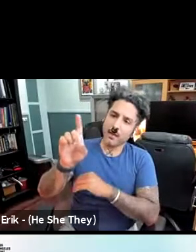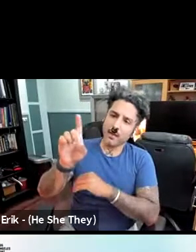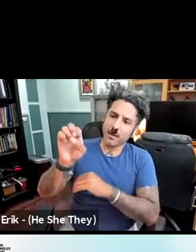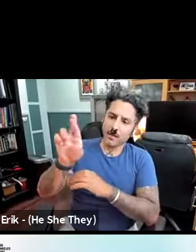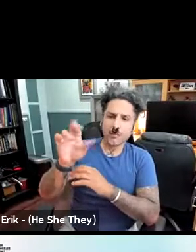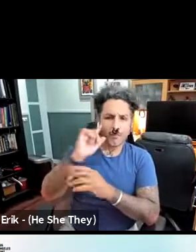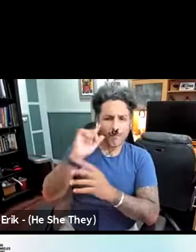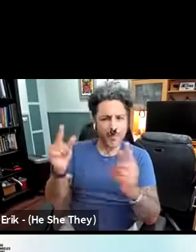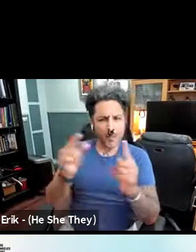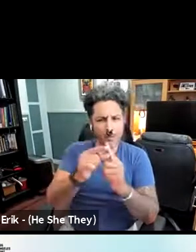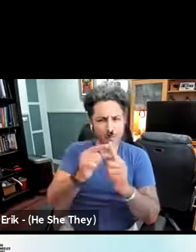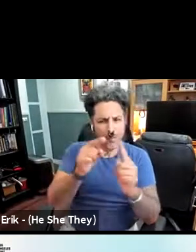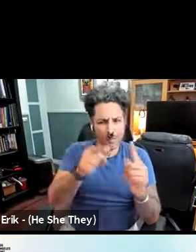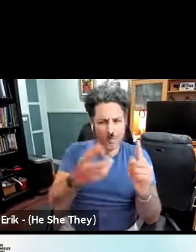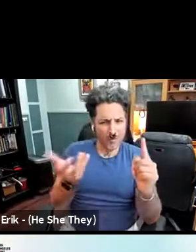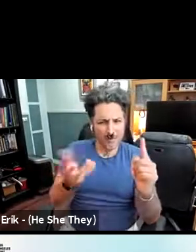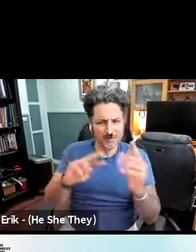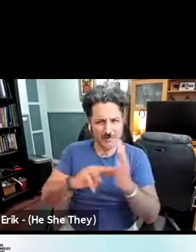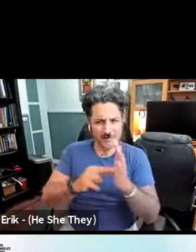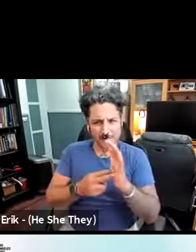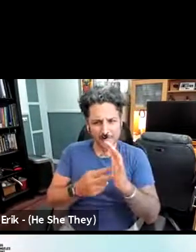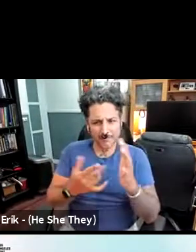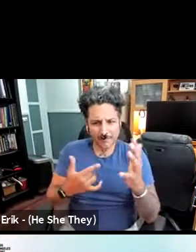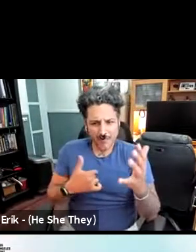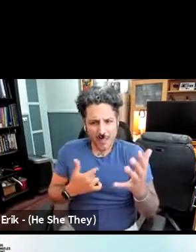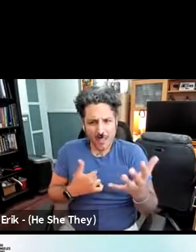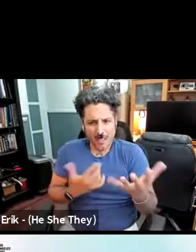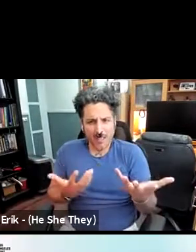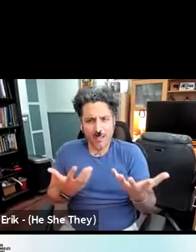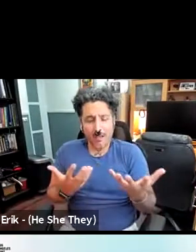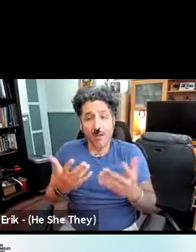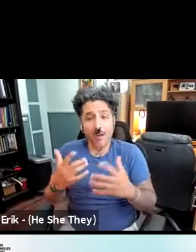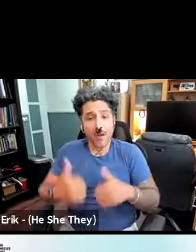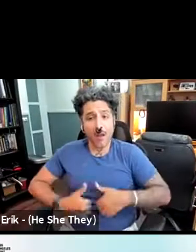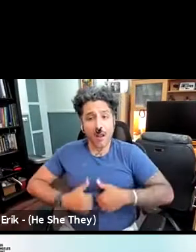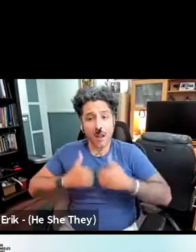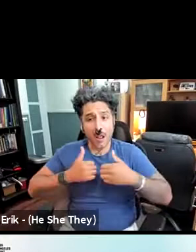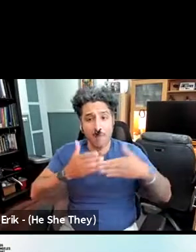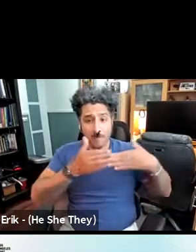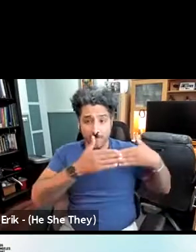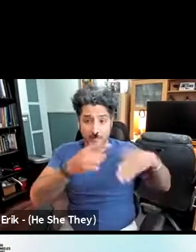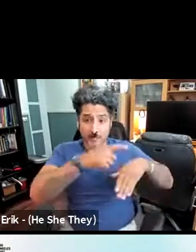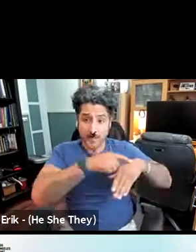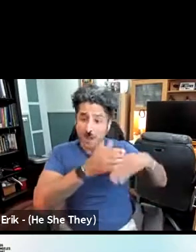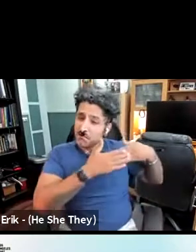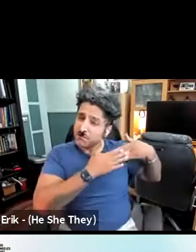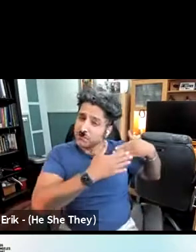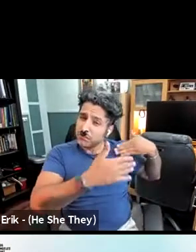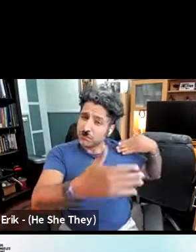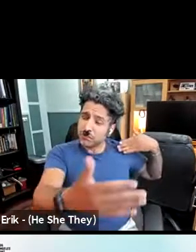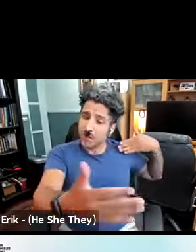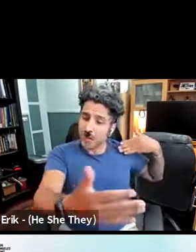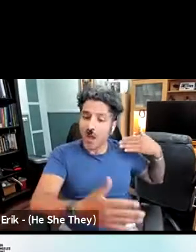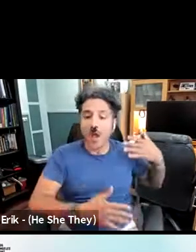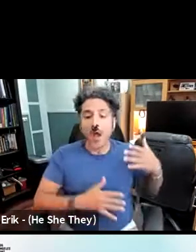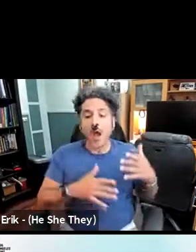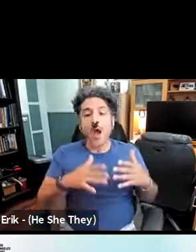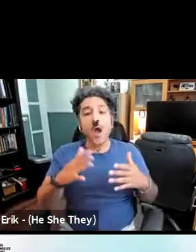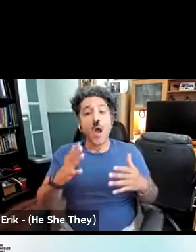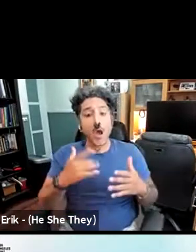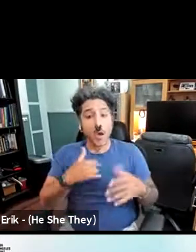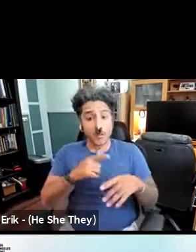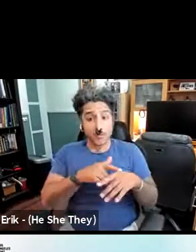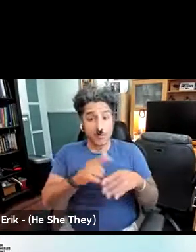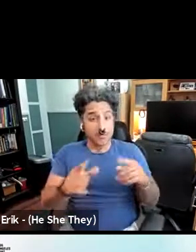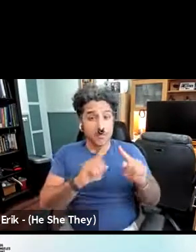word sometimes, because our lifespan says that eldership really can look differently